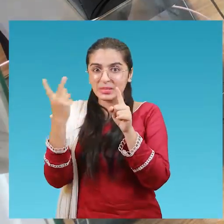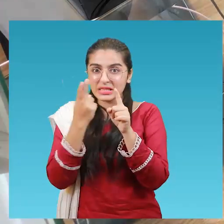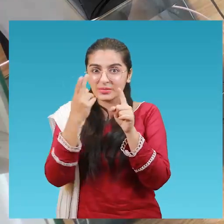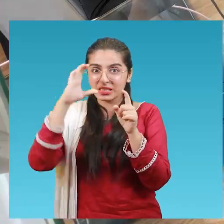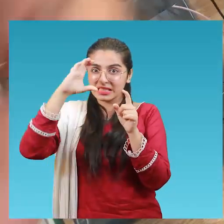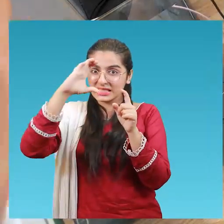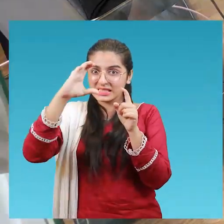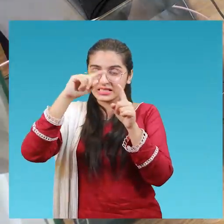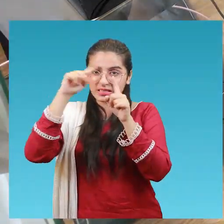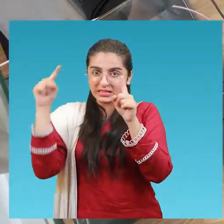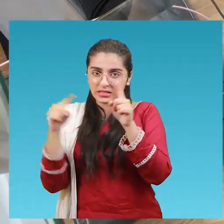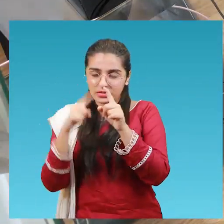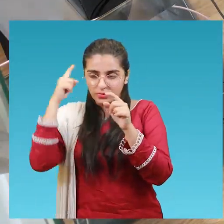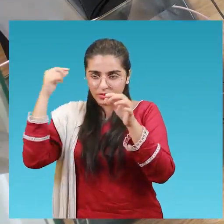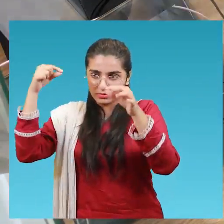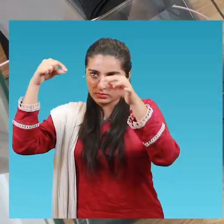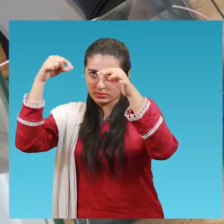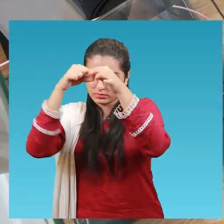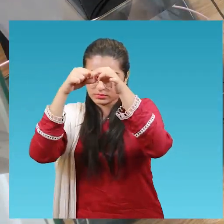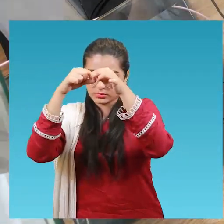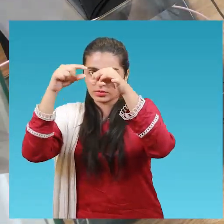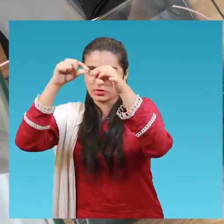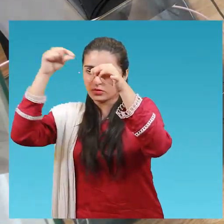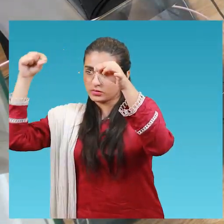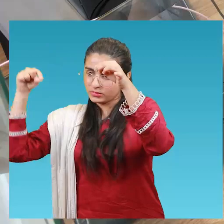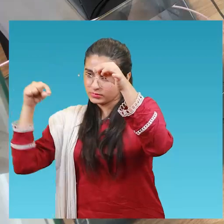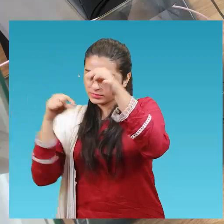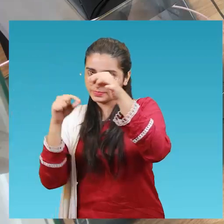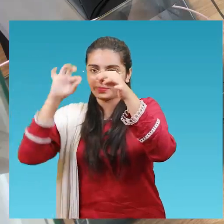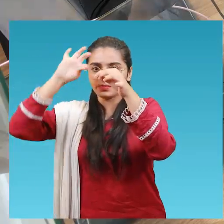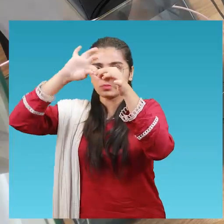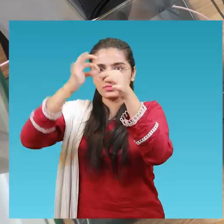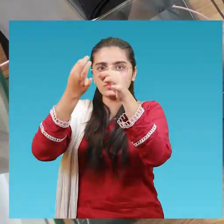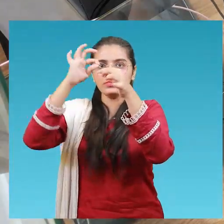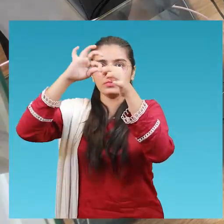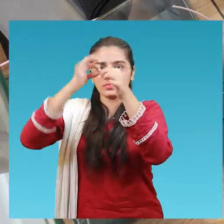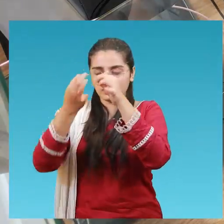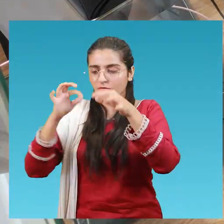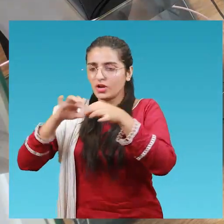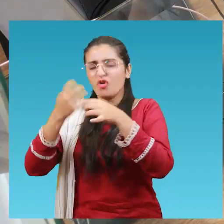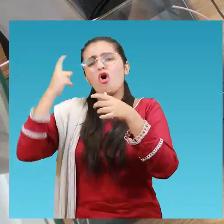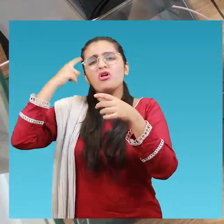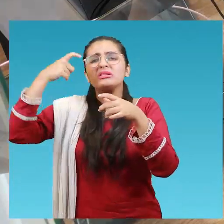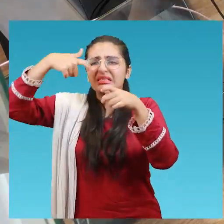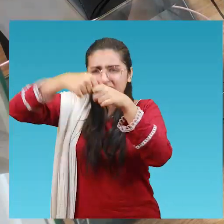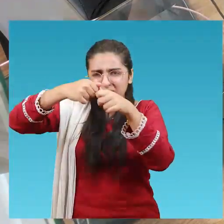You can staple and or sew the bands together, whichever you feel is better.